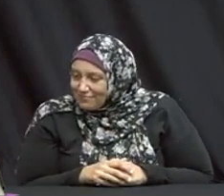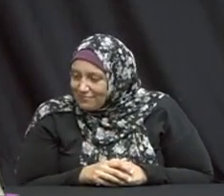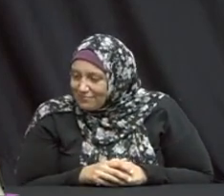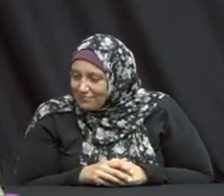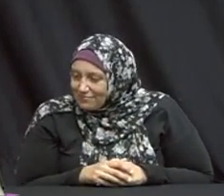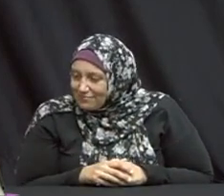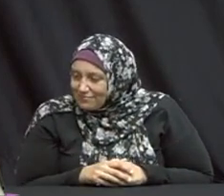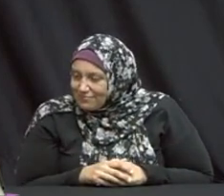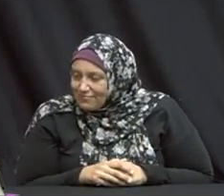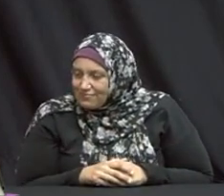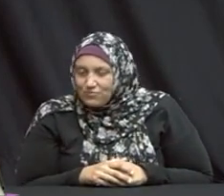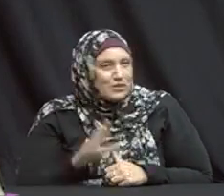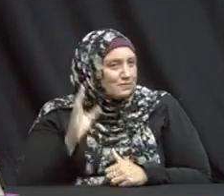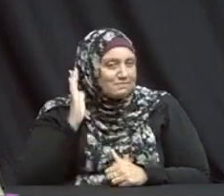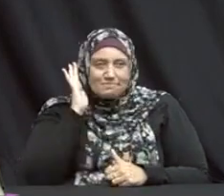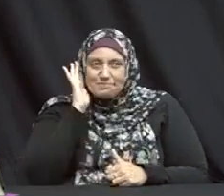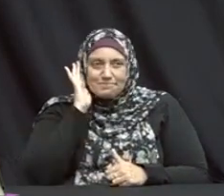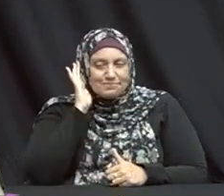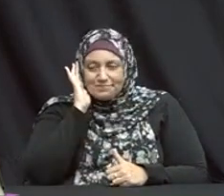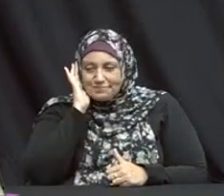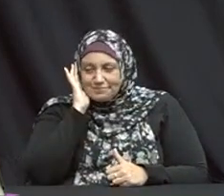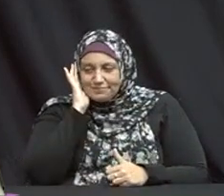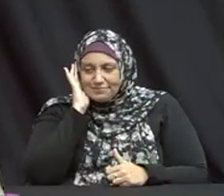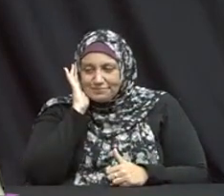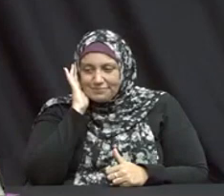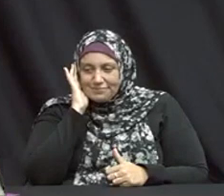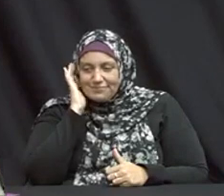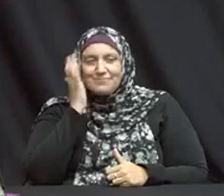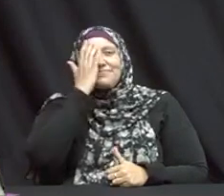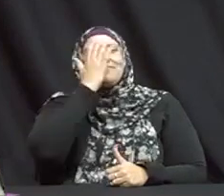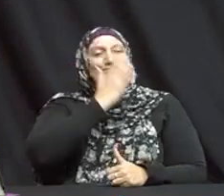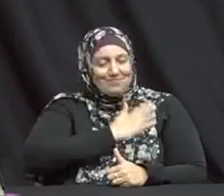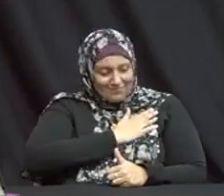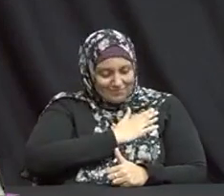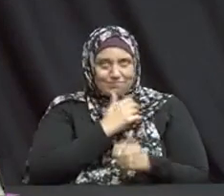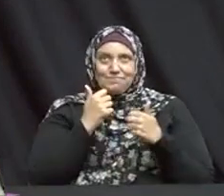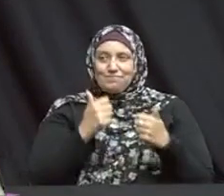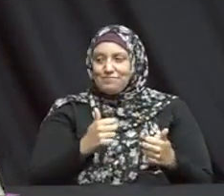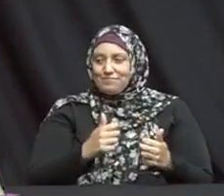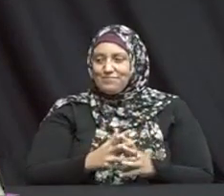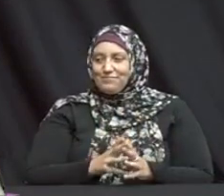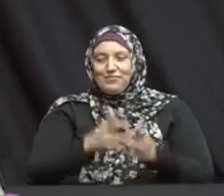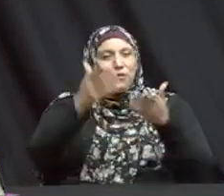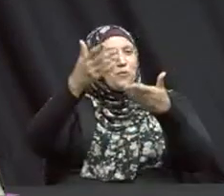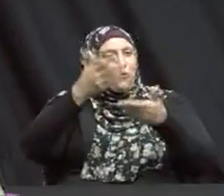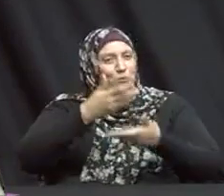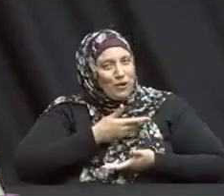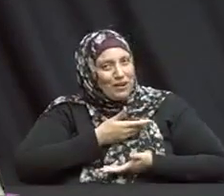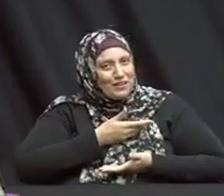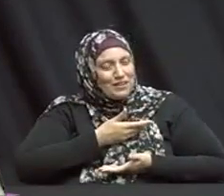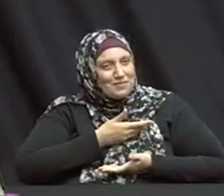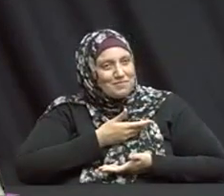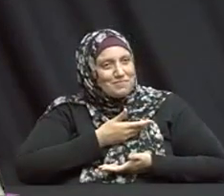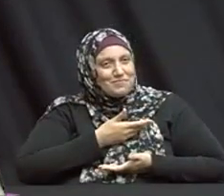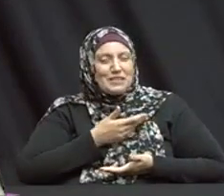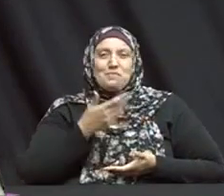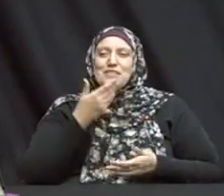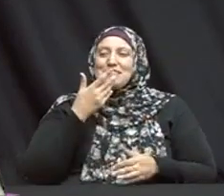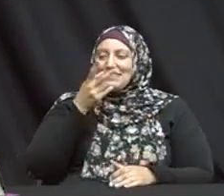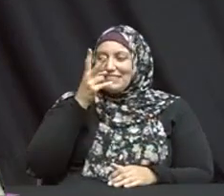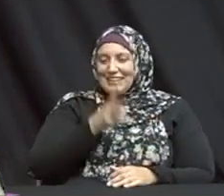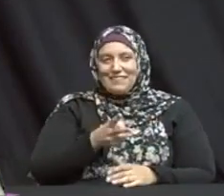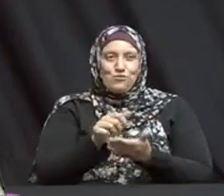Sorry, Haj Daniel, we can't hear you yet. Could you please repeat that? Wa alaikum assalam. Welcome to the show, Haj Danny. Please, again, forgive